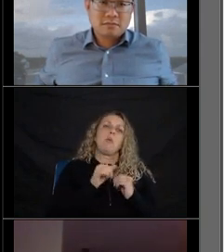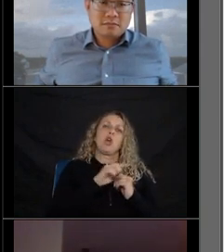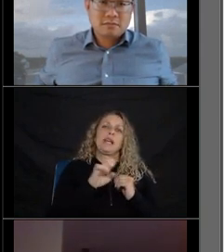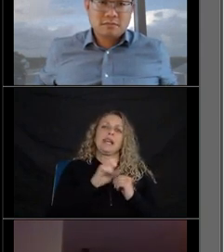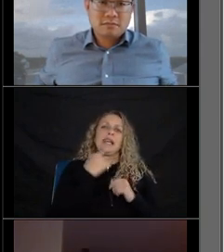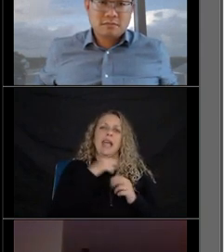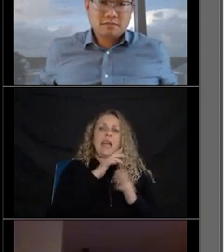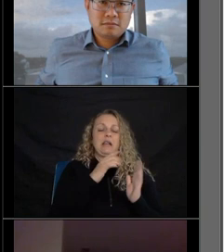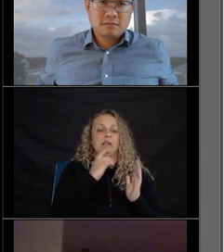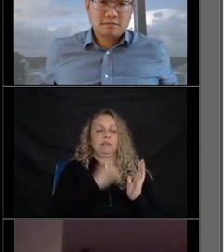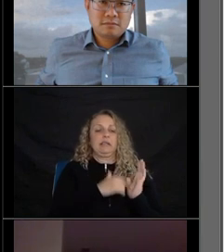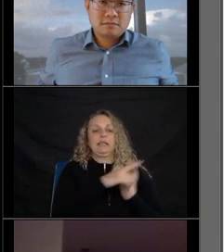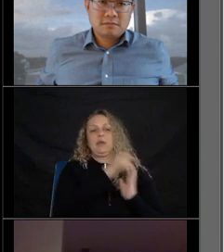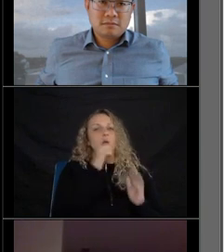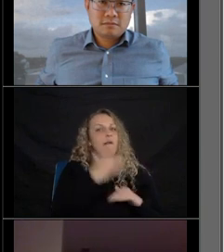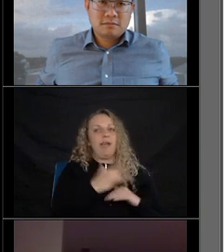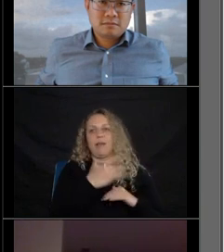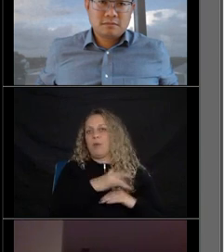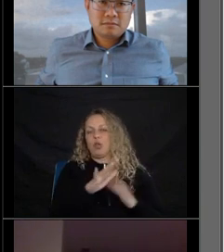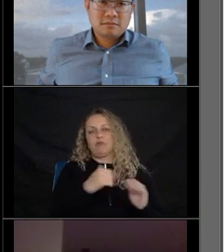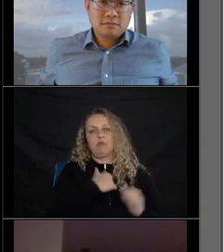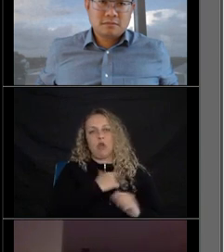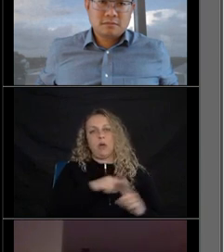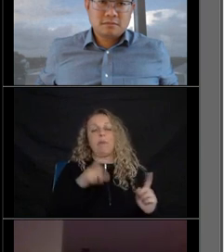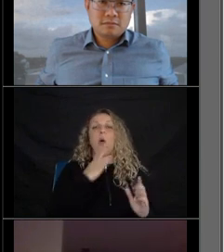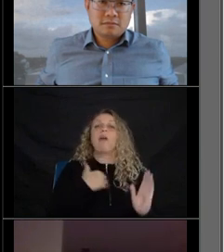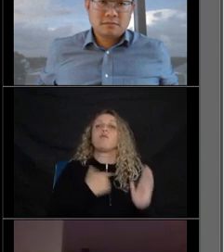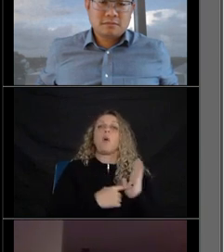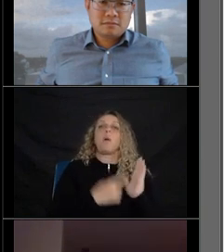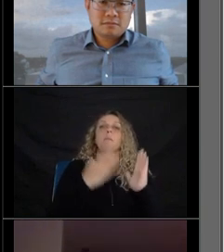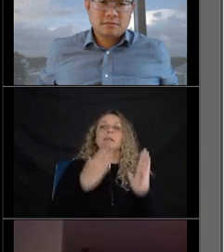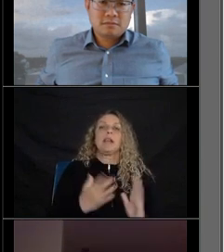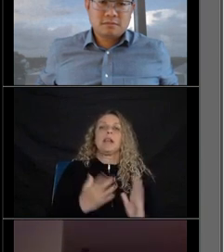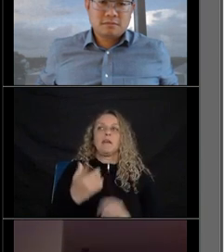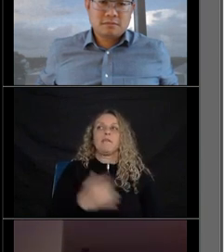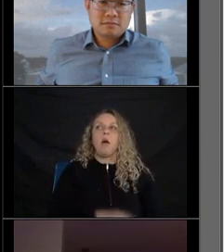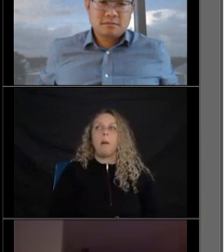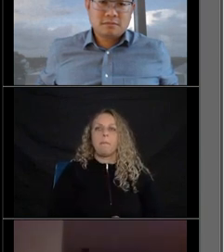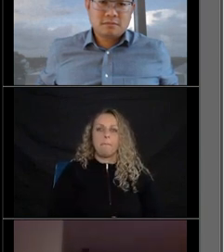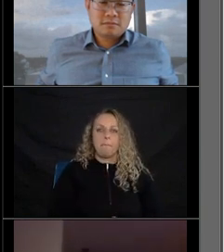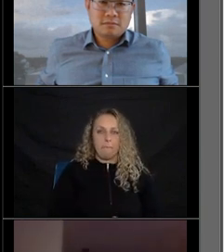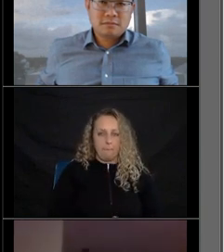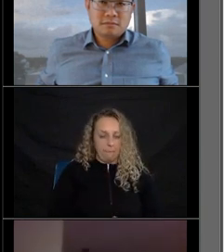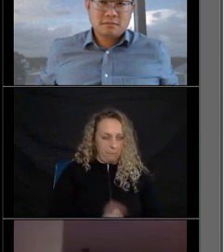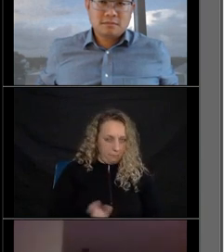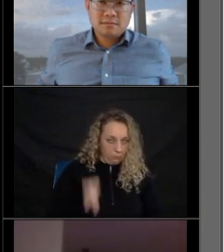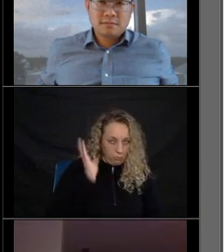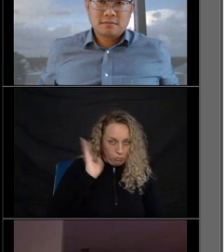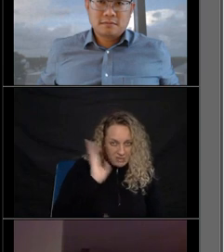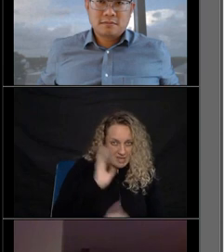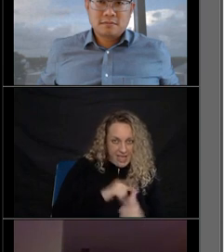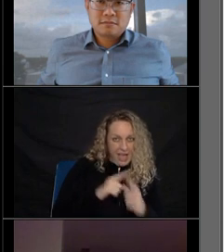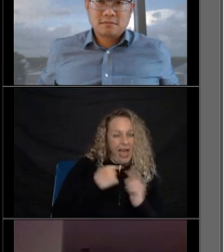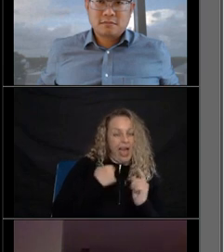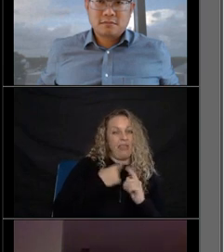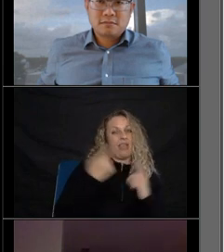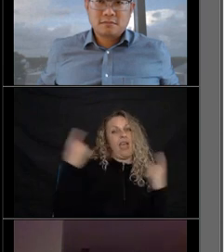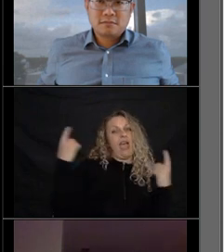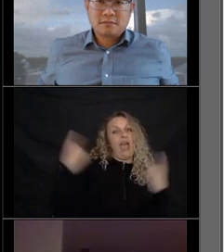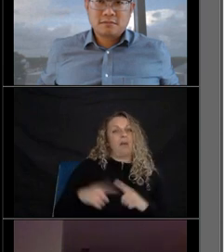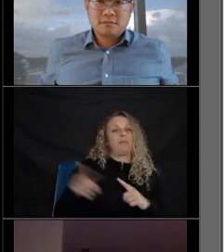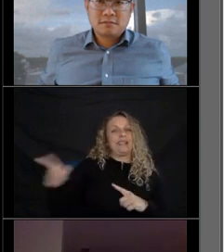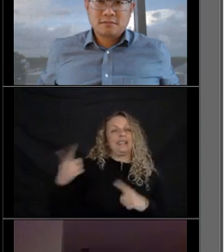indicated at that time he wasn't available, but he would have a representative present. And then I think subsequently